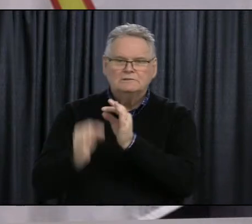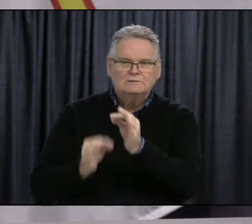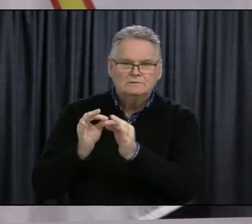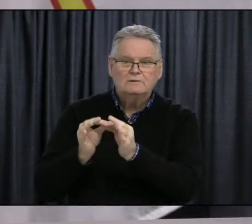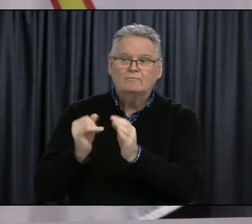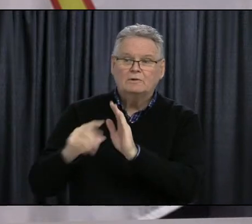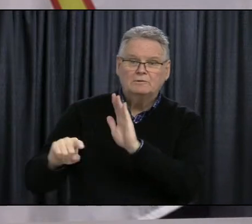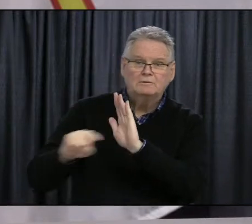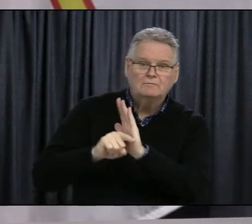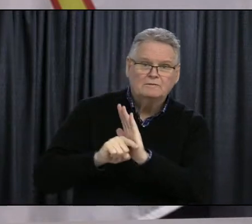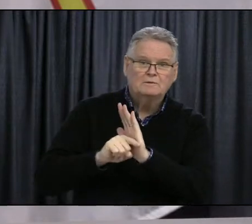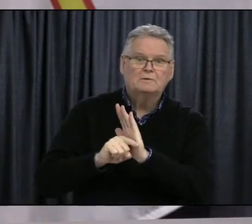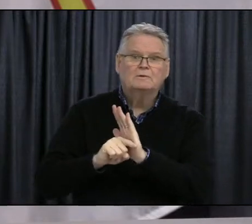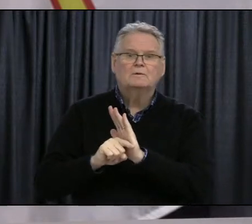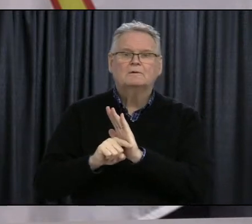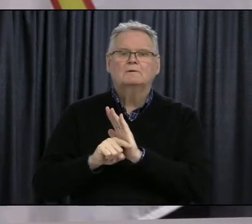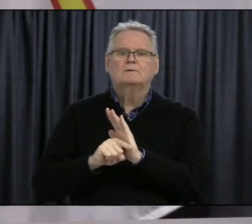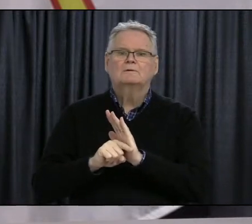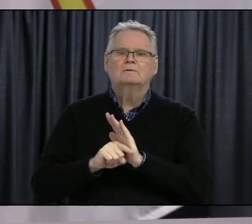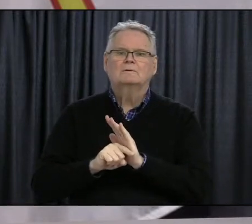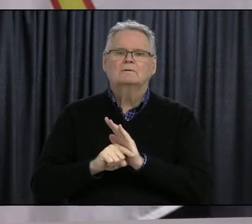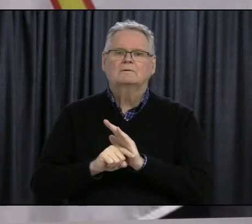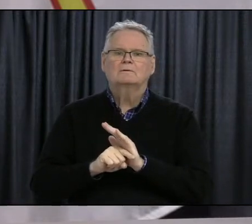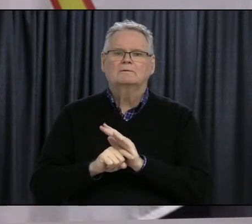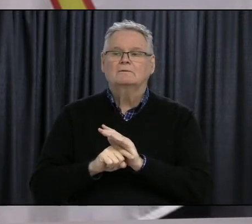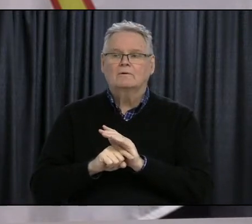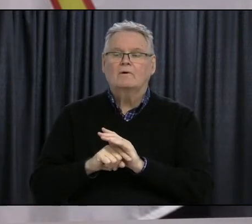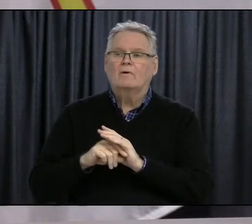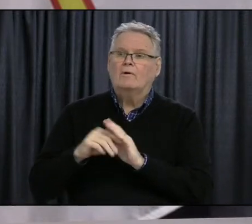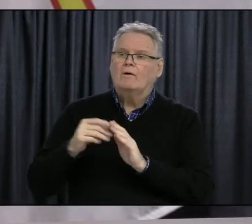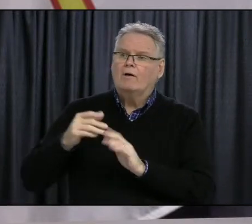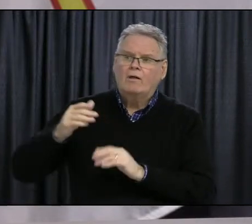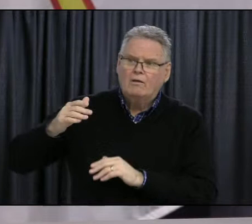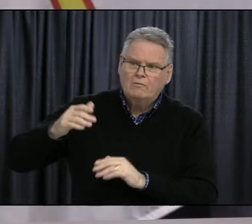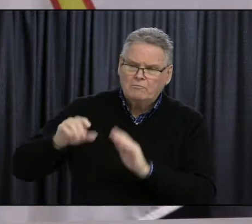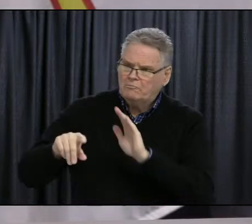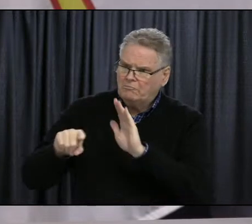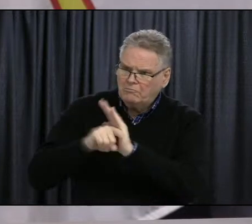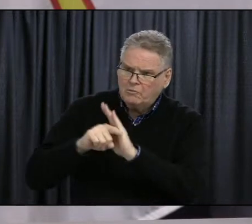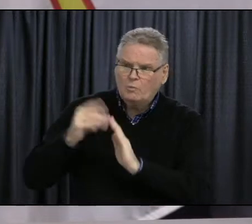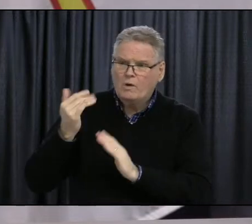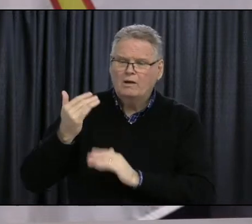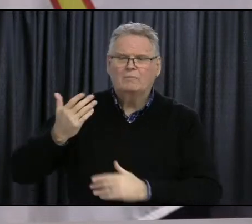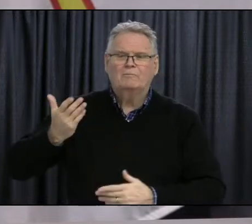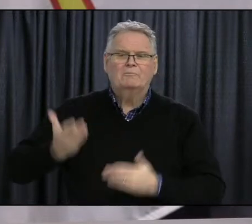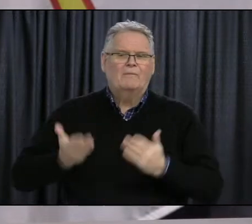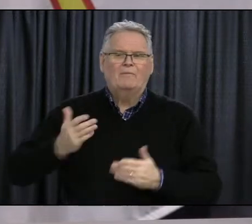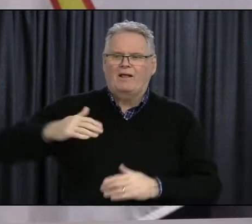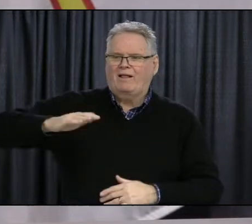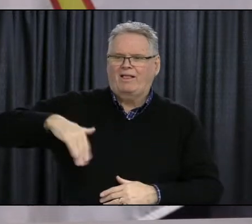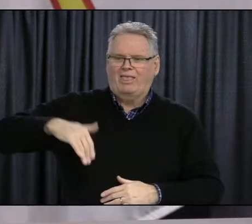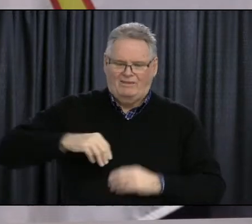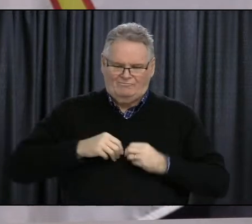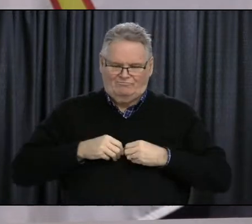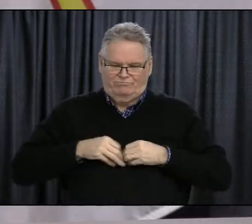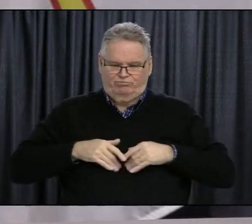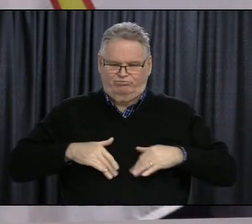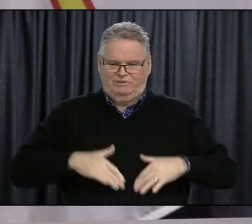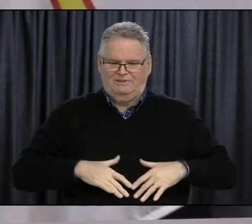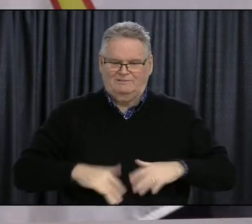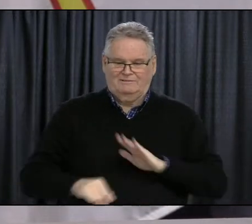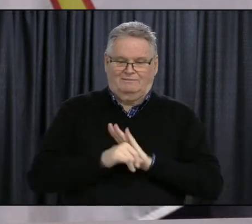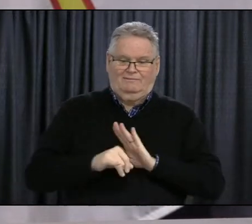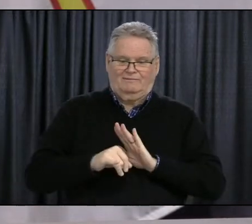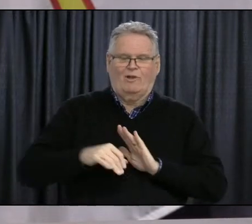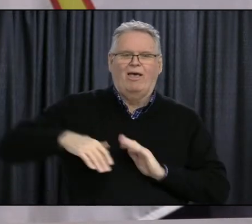to see if you need retesting. We have seen individuals taken off guard by a positive test after initially